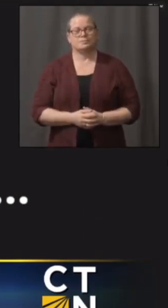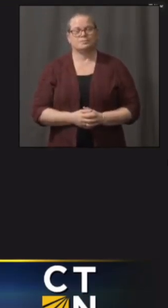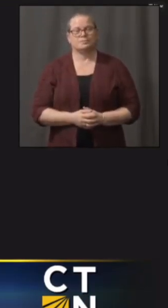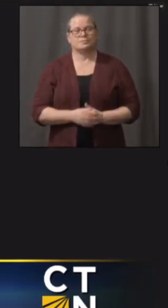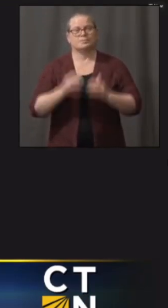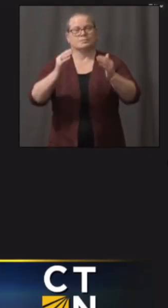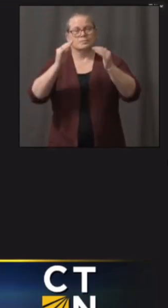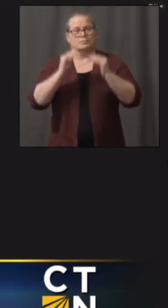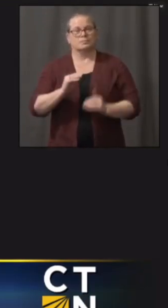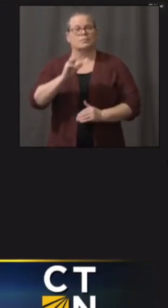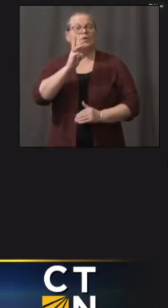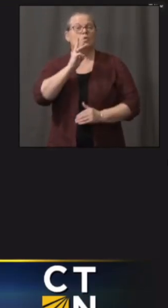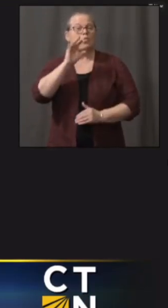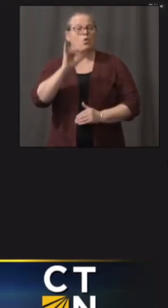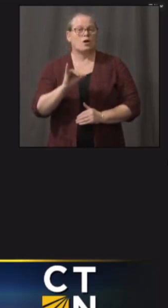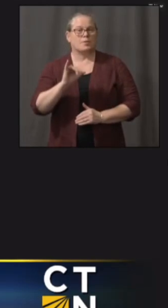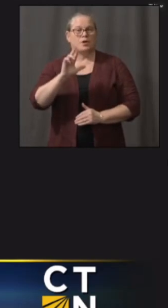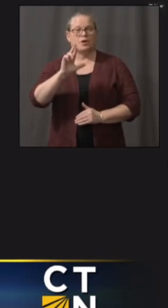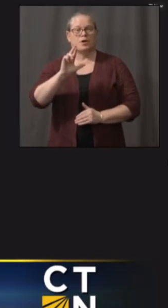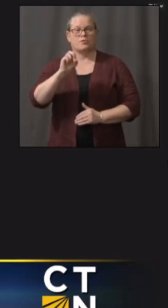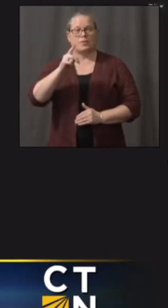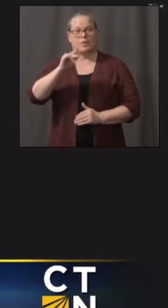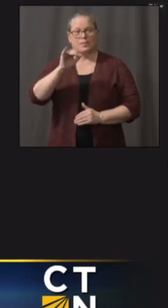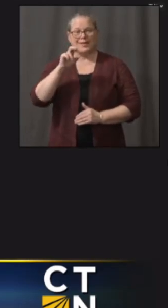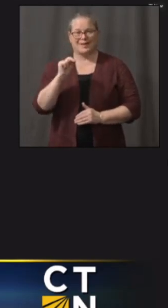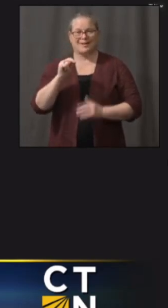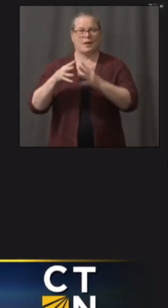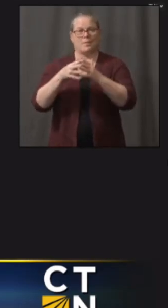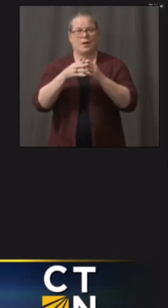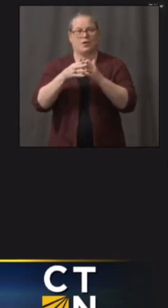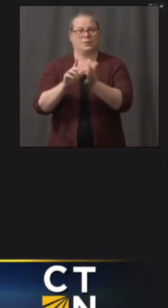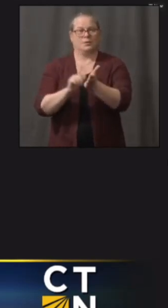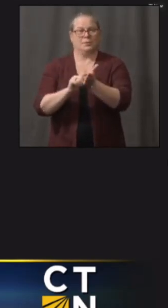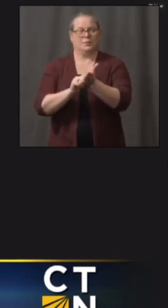The Waterbury Republican American.